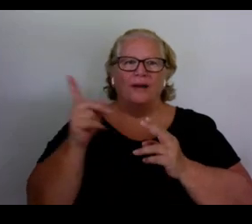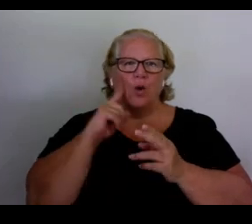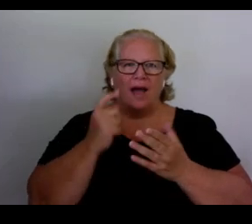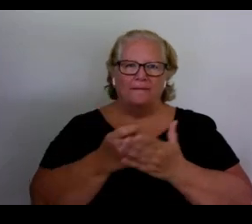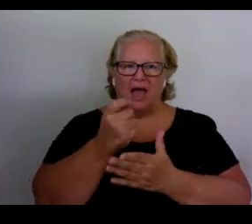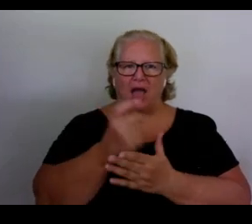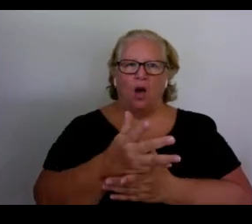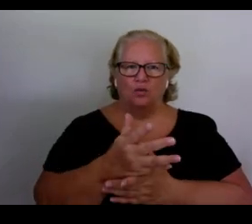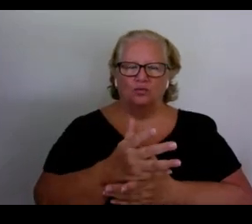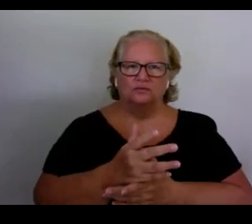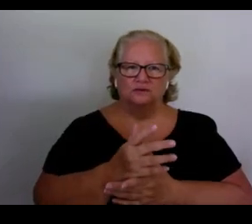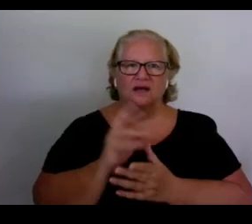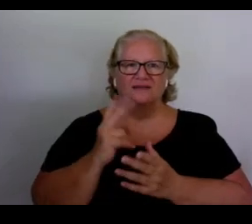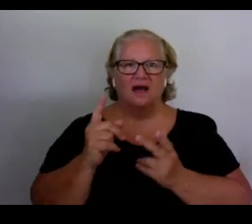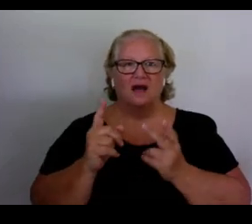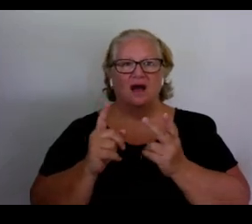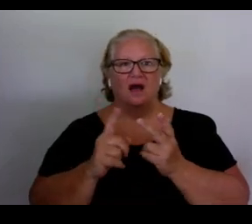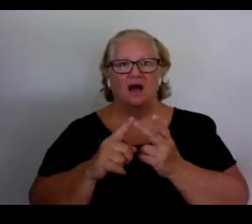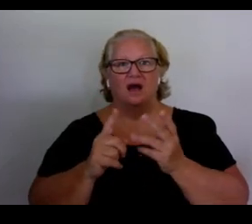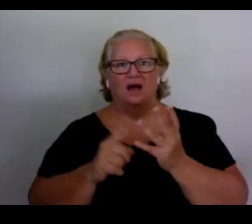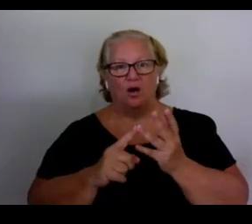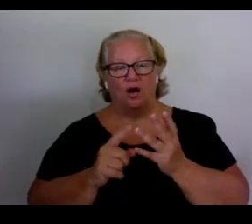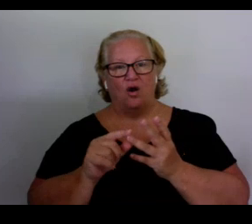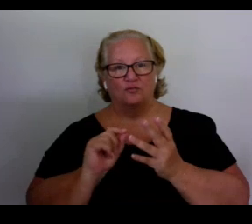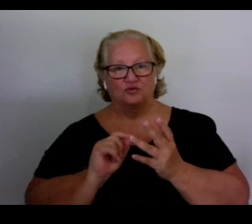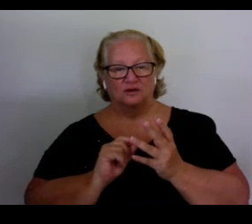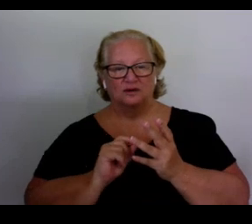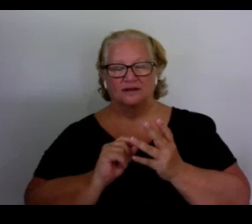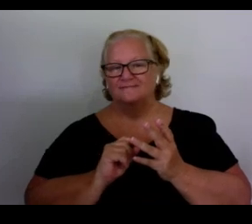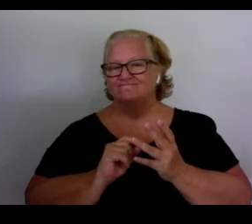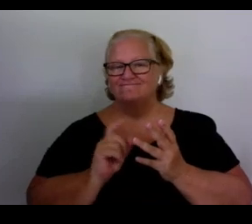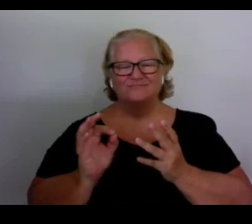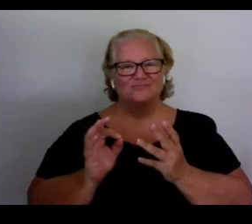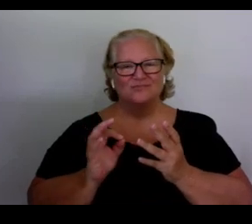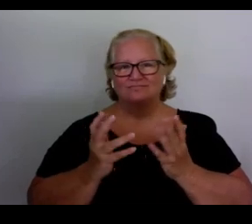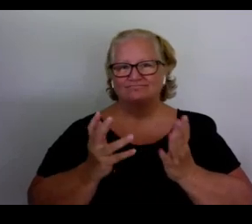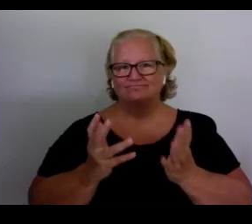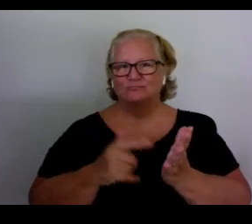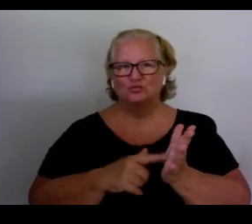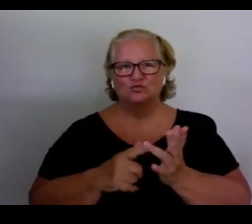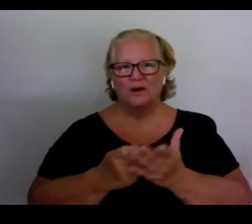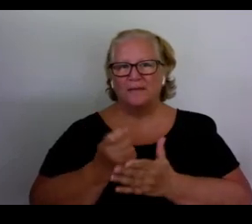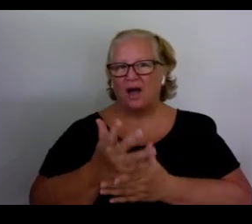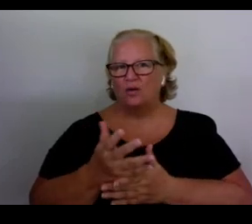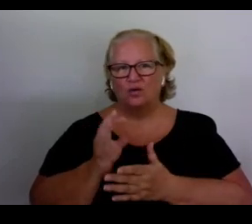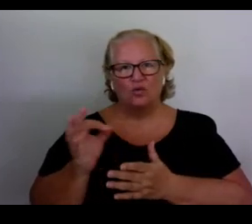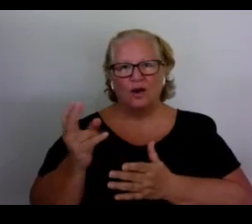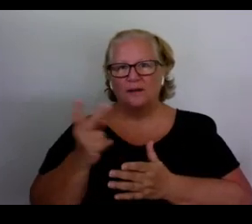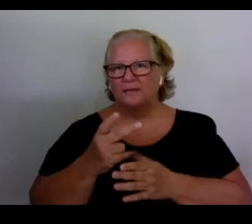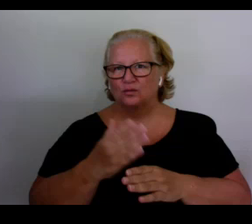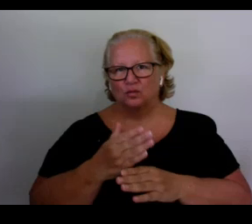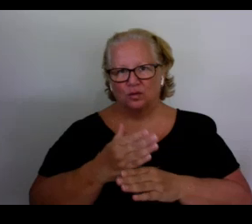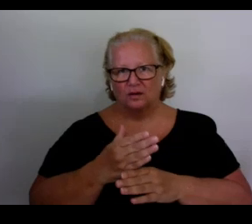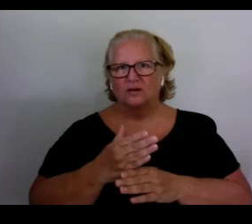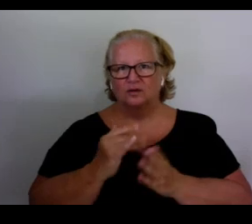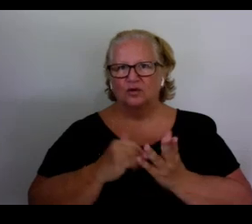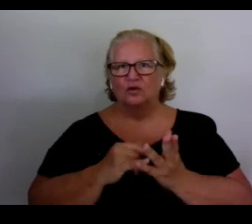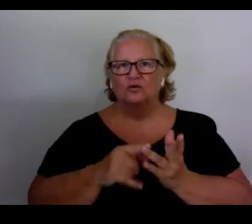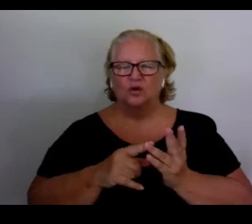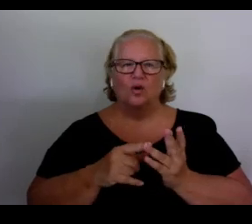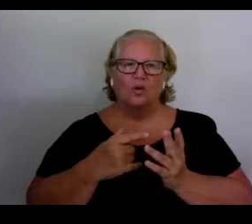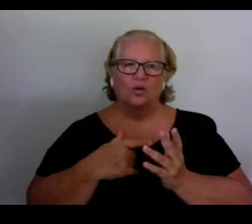work. And then option 3, he's not entitled to a payout and he's not going back to work. We're looking at having to sell, and